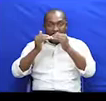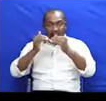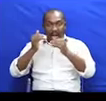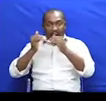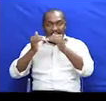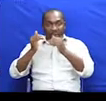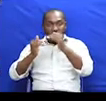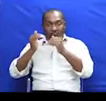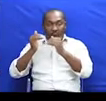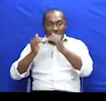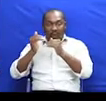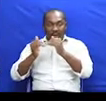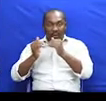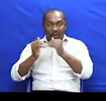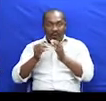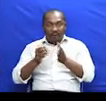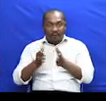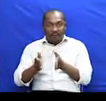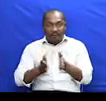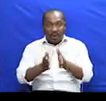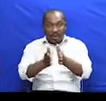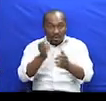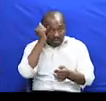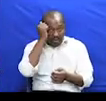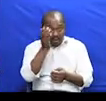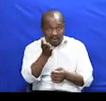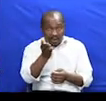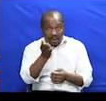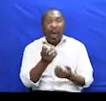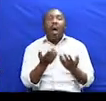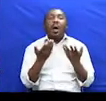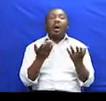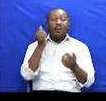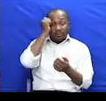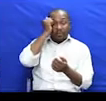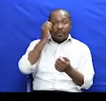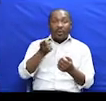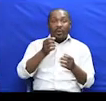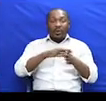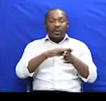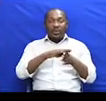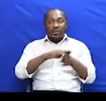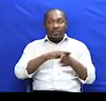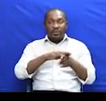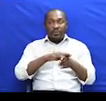discussion? I guess we do remember. What was it? We were using